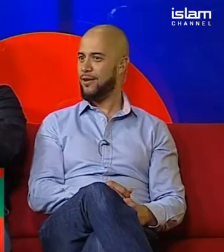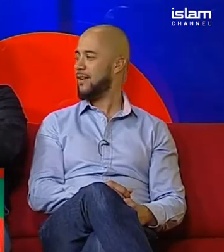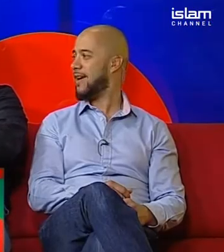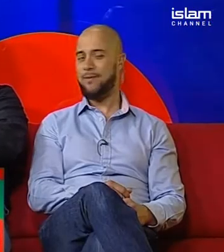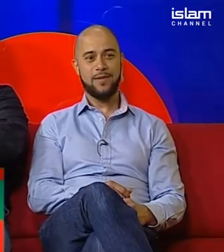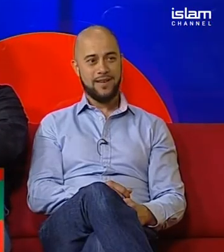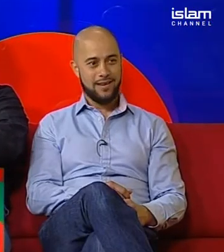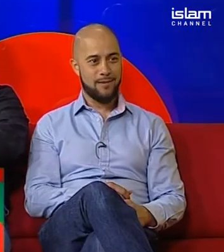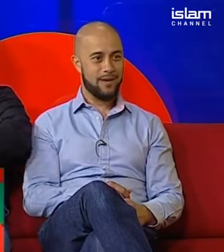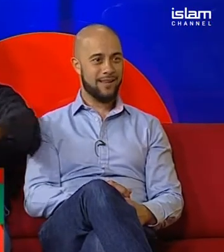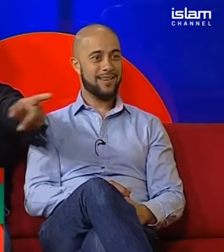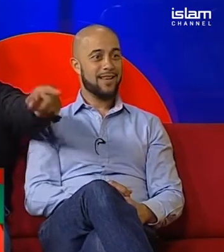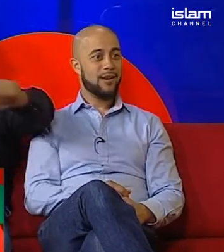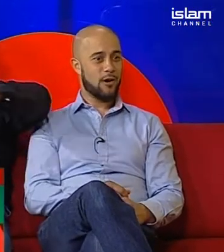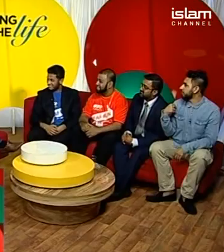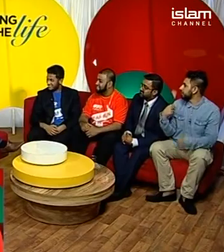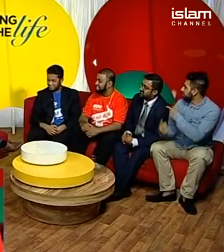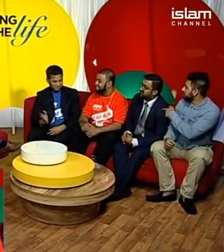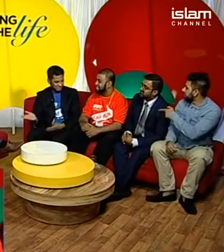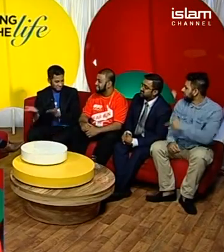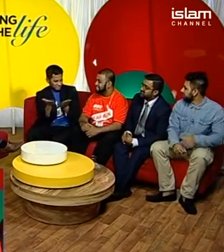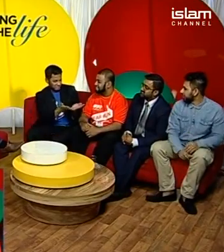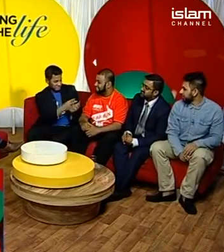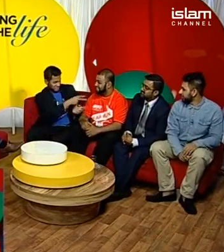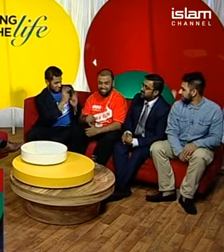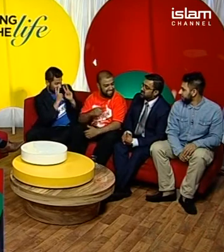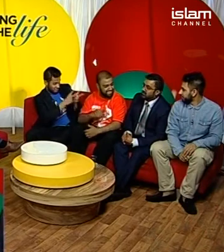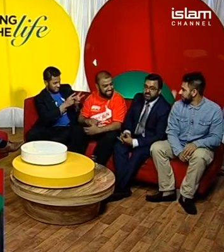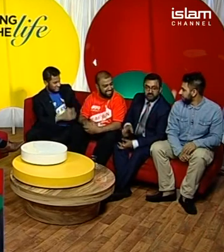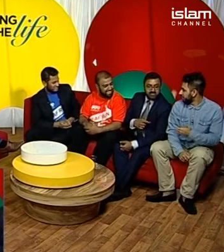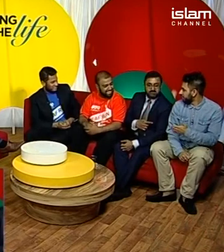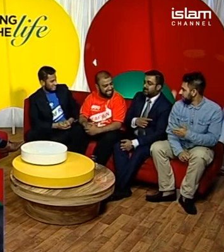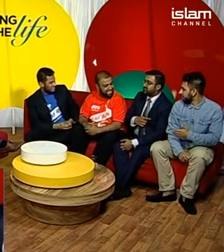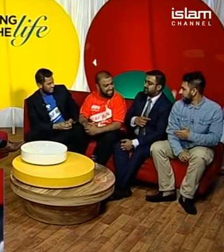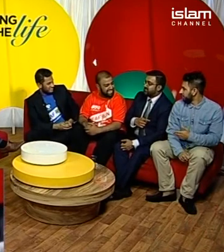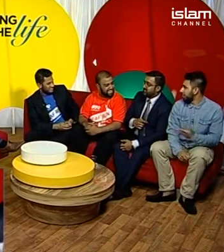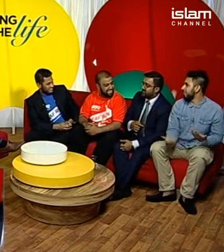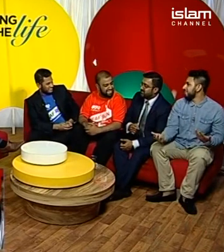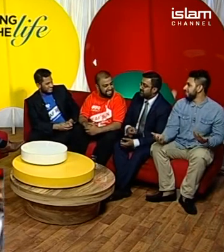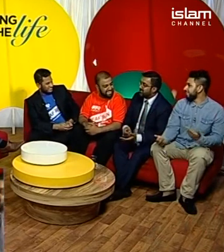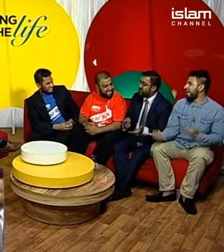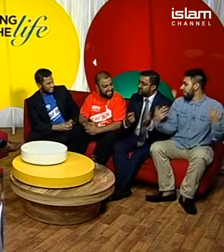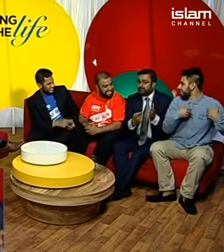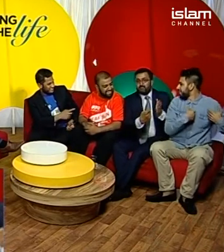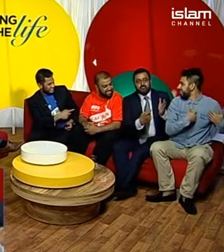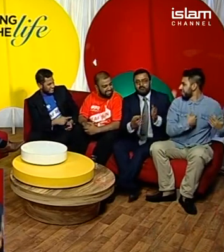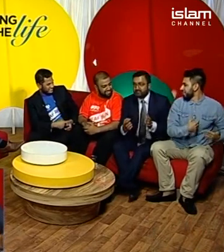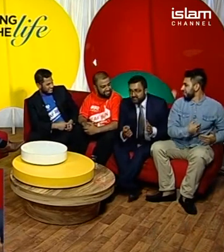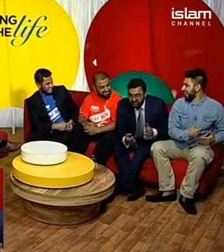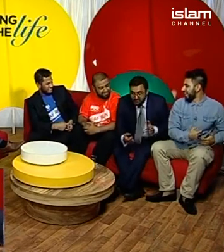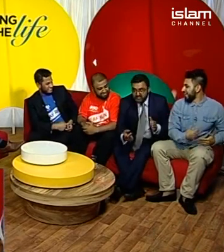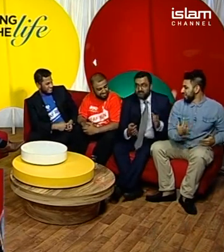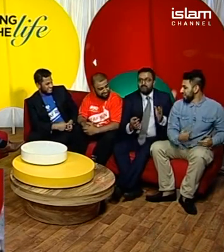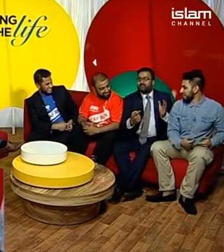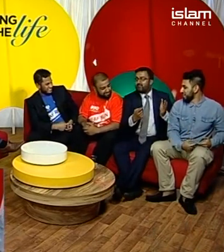Very good. Are you going to leave us out? Whoa, right. Can you do yours? And our guests have learned how to do it as well. Best till last, right? Not even. I'll go first. You do your